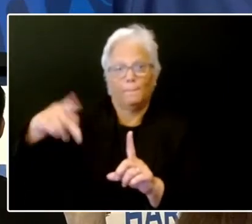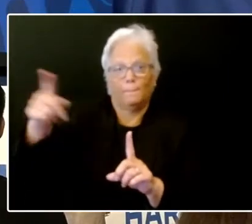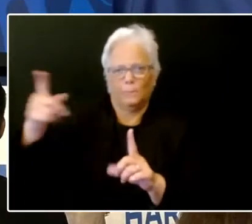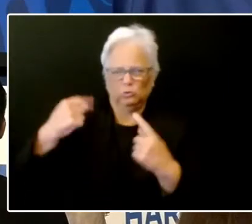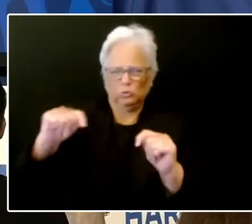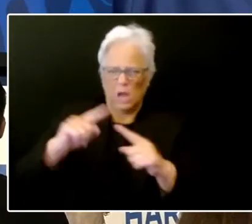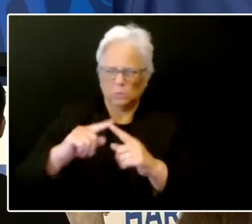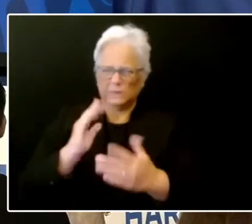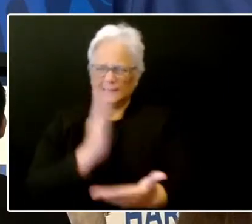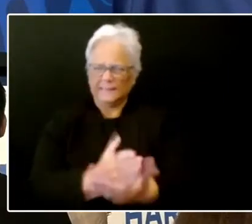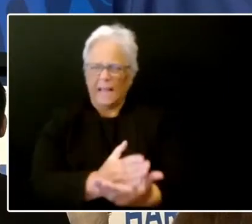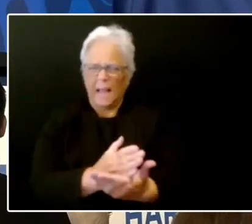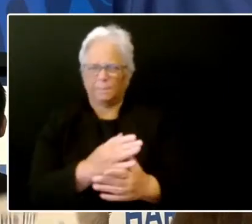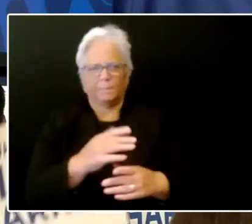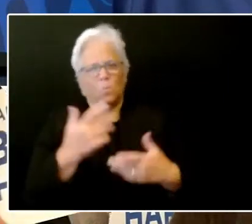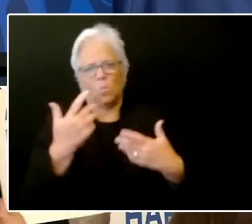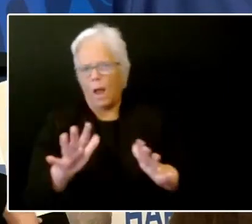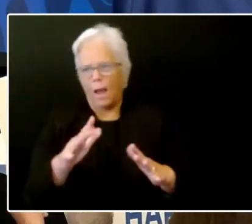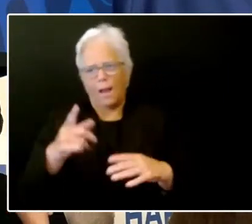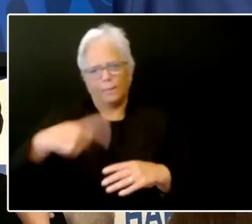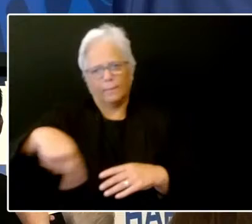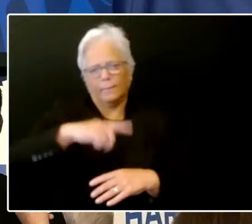servants.